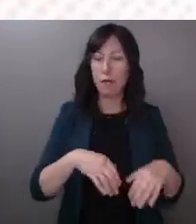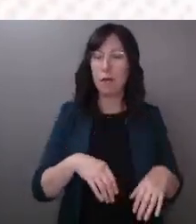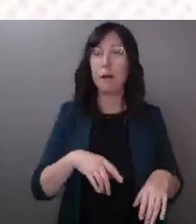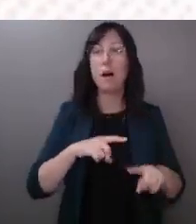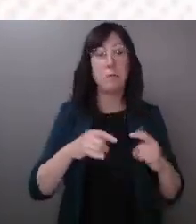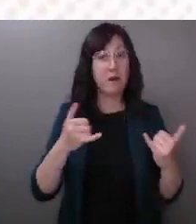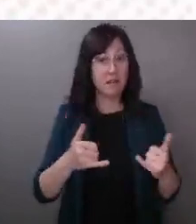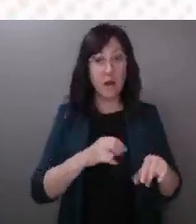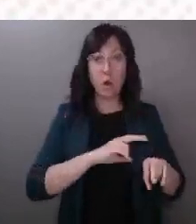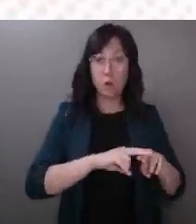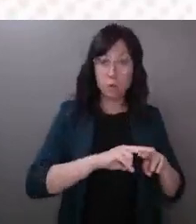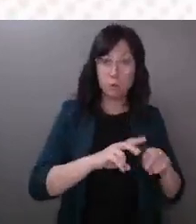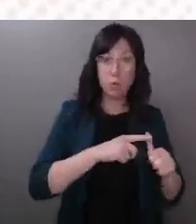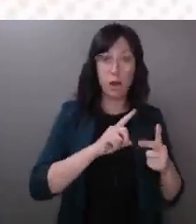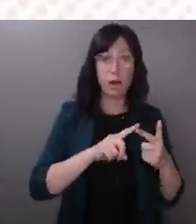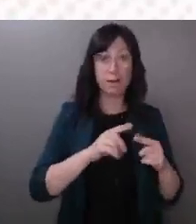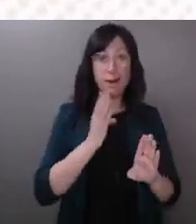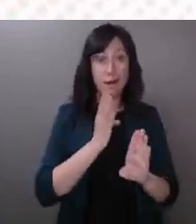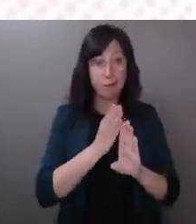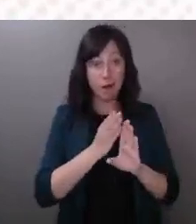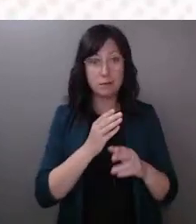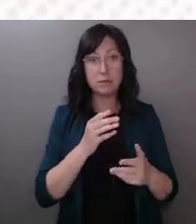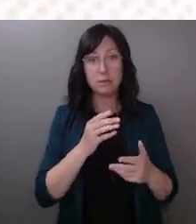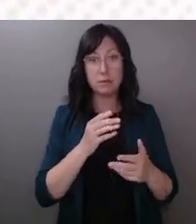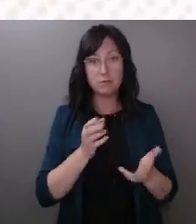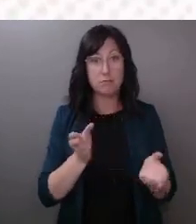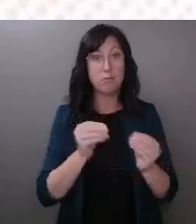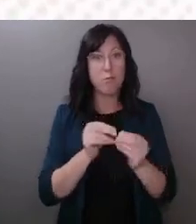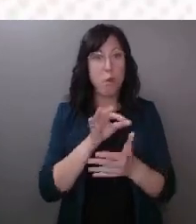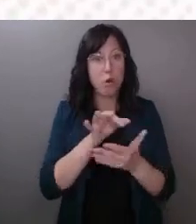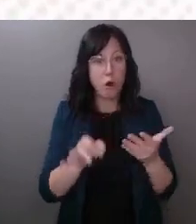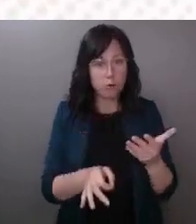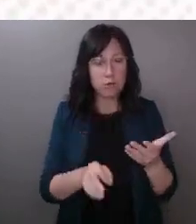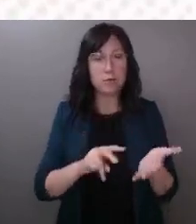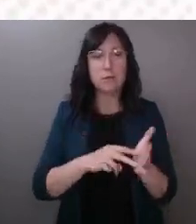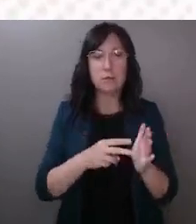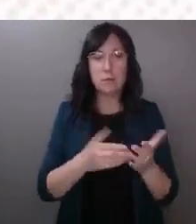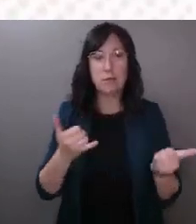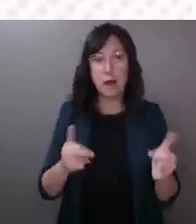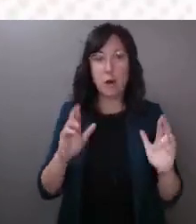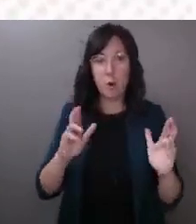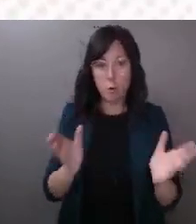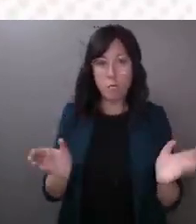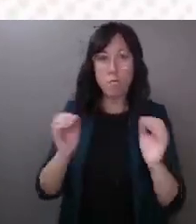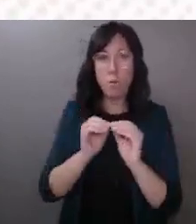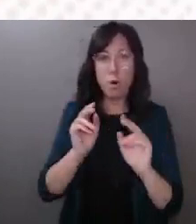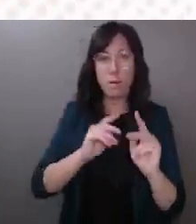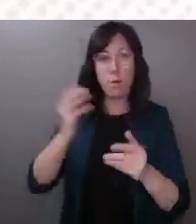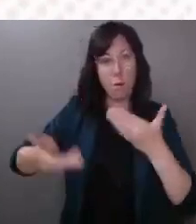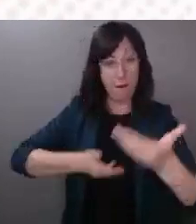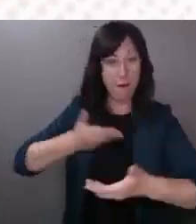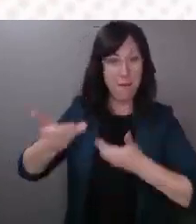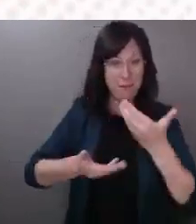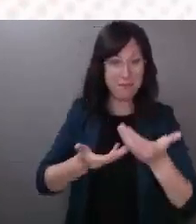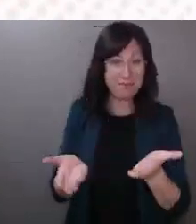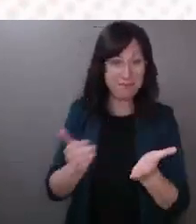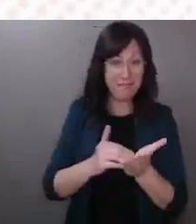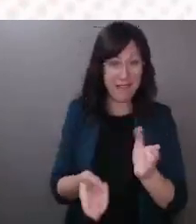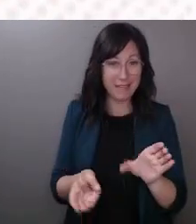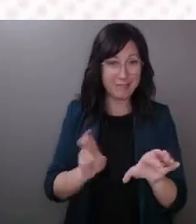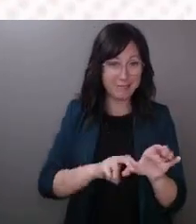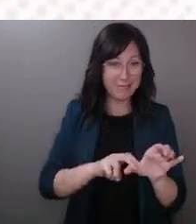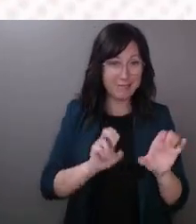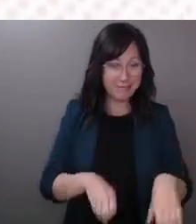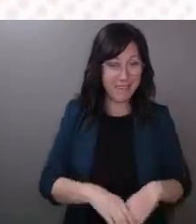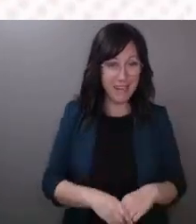there's a bus and that the train is running again, that we'll be able to actually welcome more riders back. We've done our job